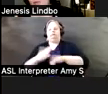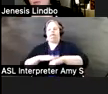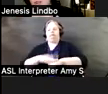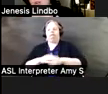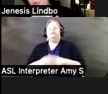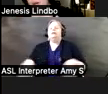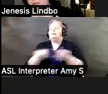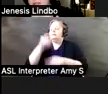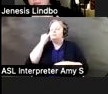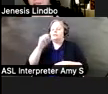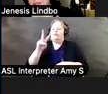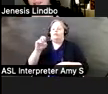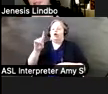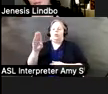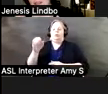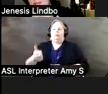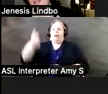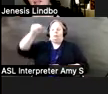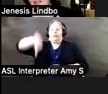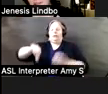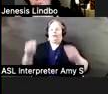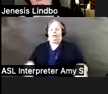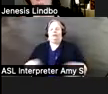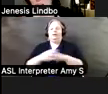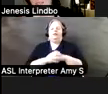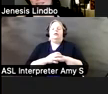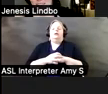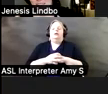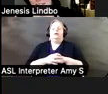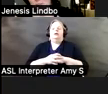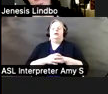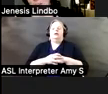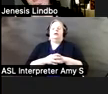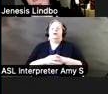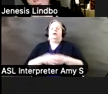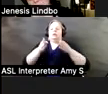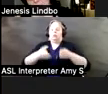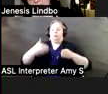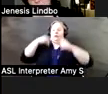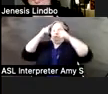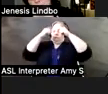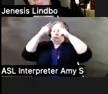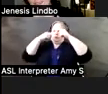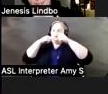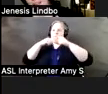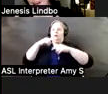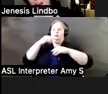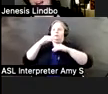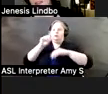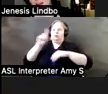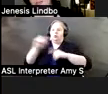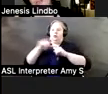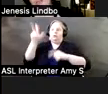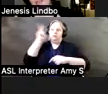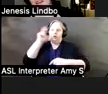thing for volume adjustment. So as somebody with a processing disorder of auditory cues,